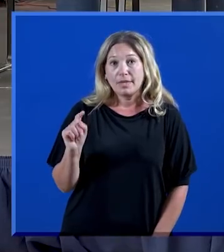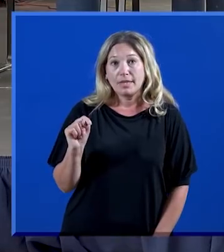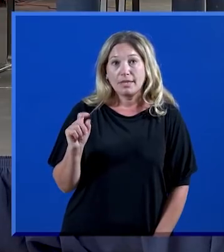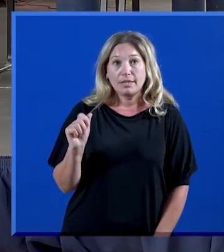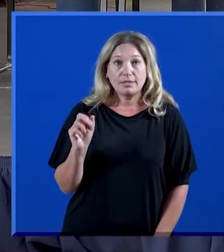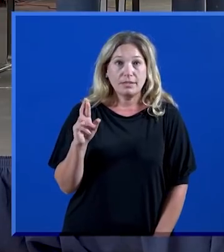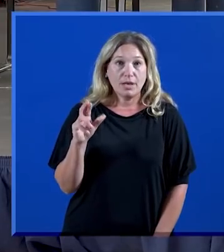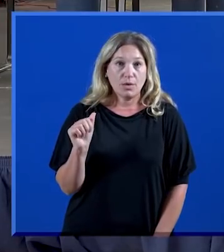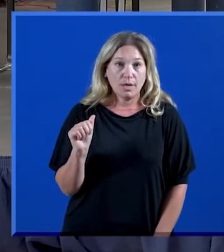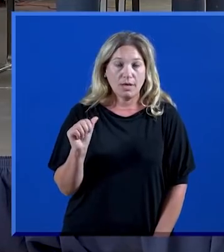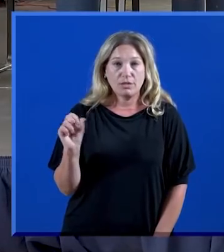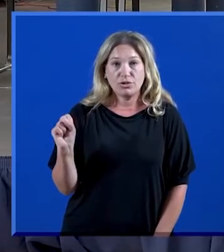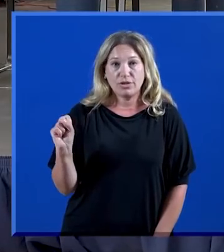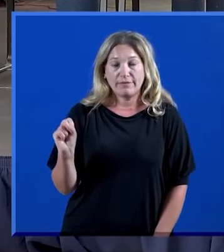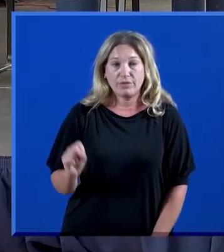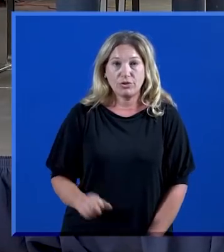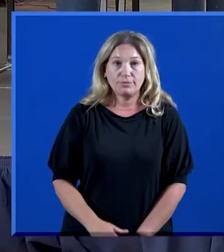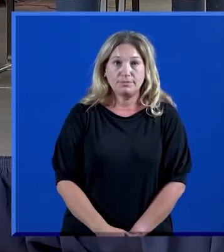Tara Schaefer.